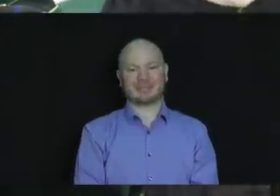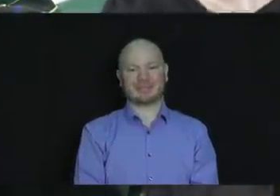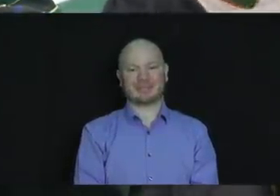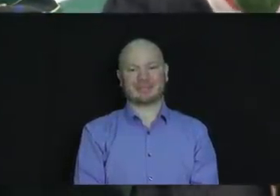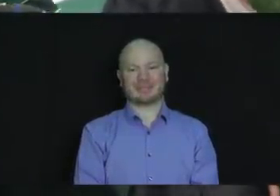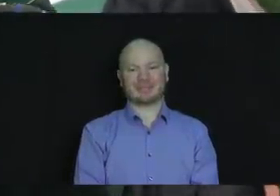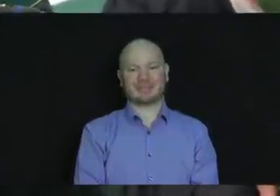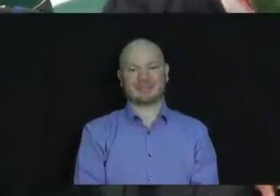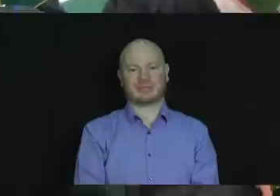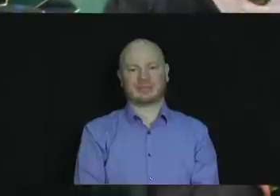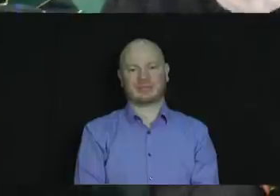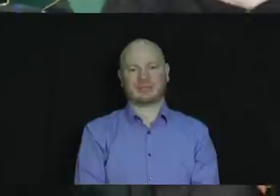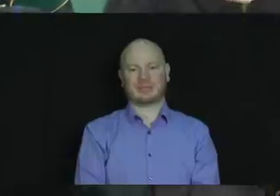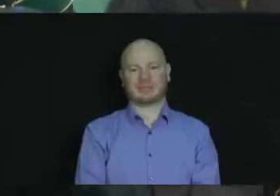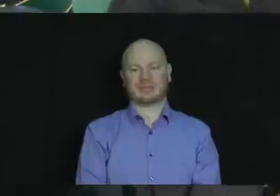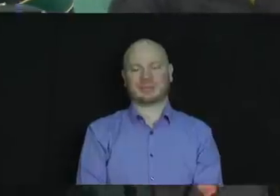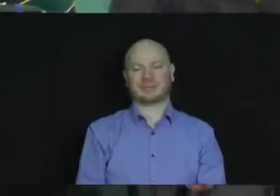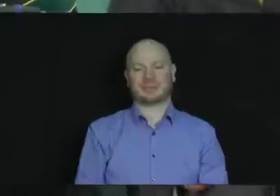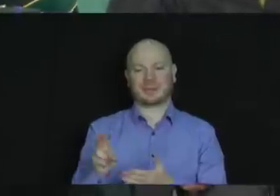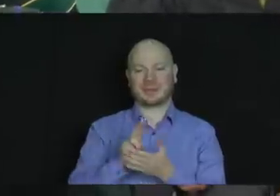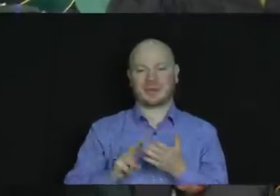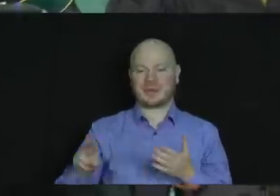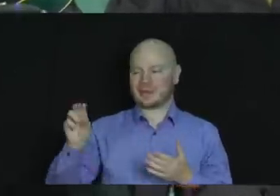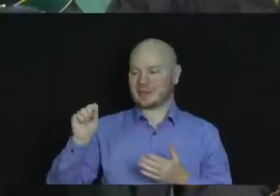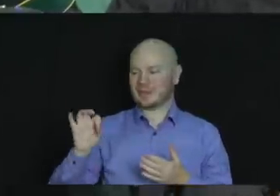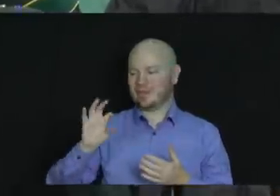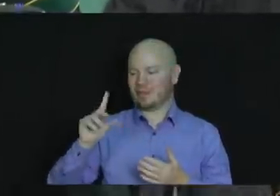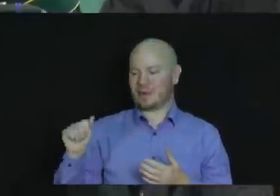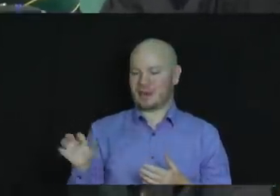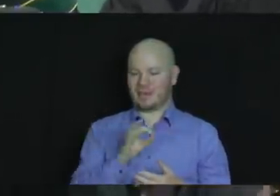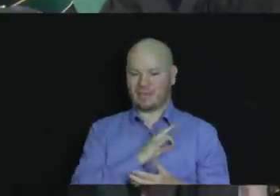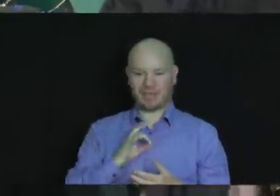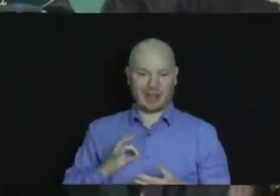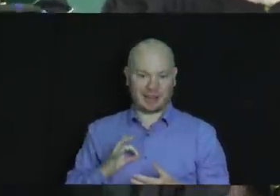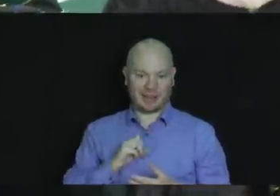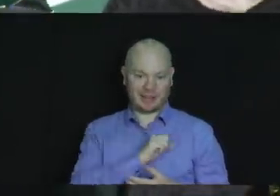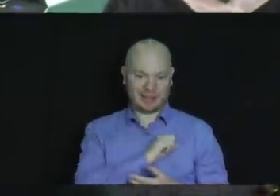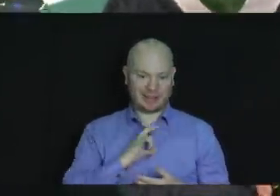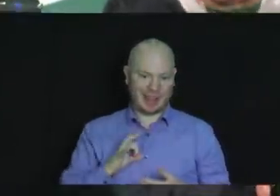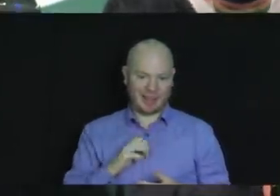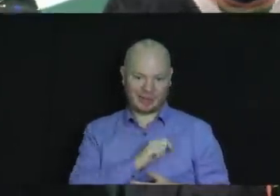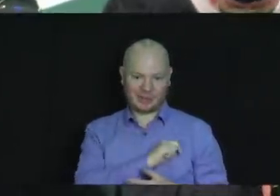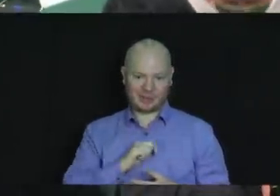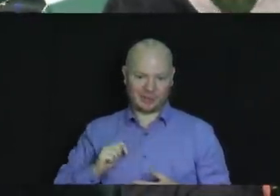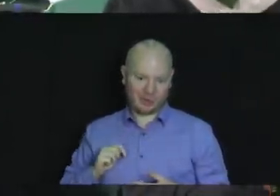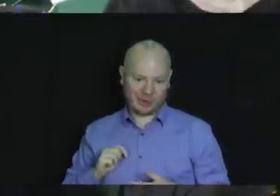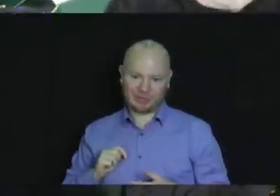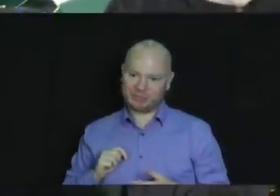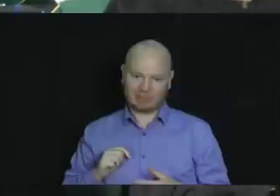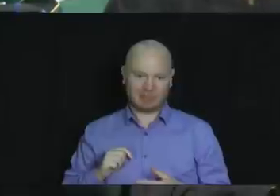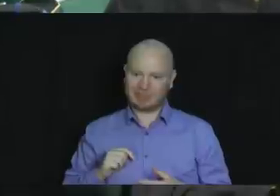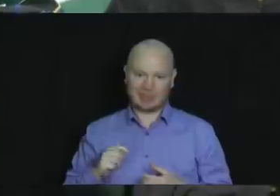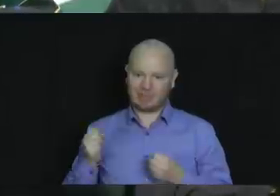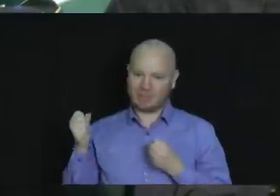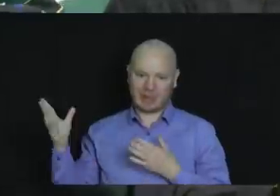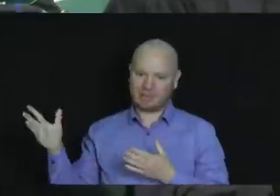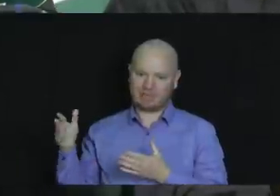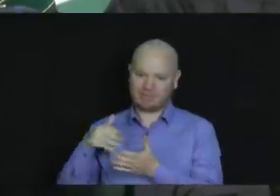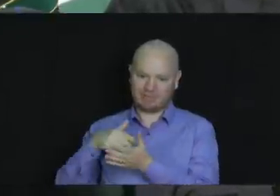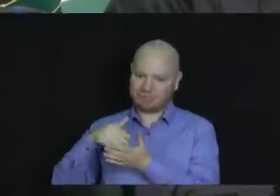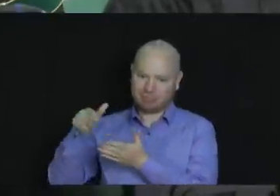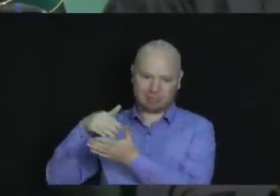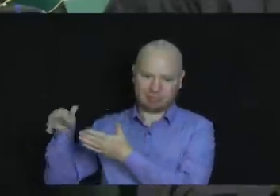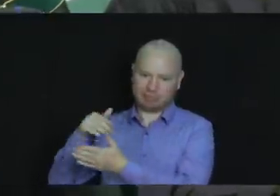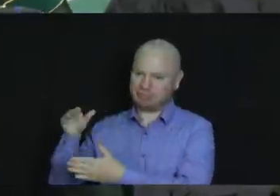On behalf of the University of South Florida faculty, staff, trustees, and our hundreds of thousands of